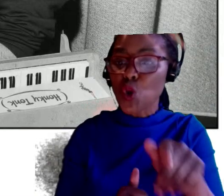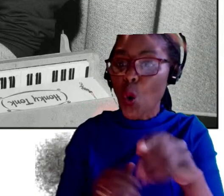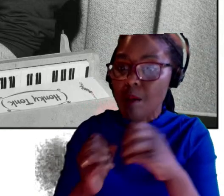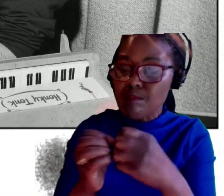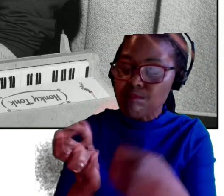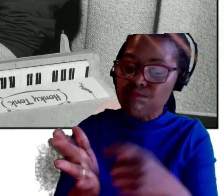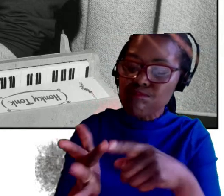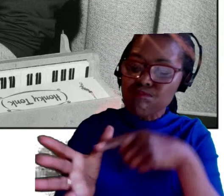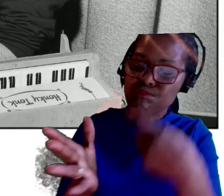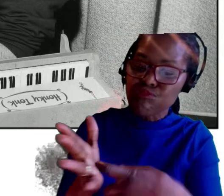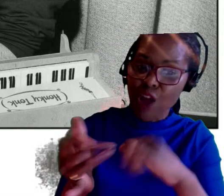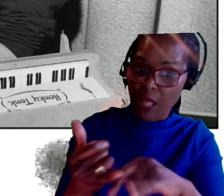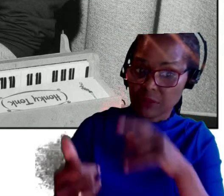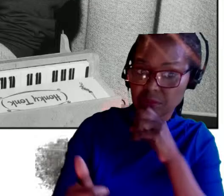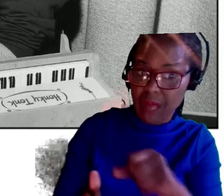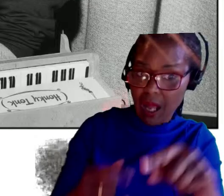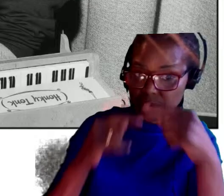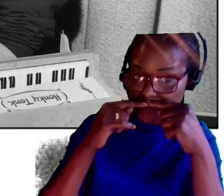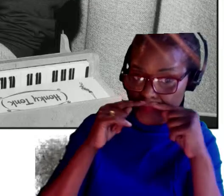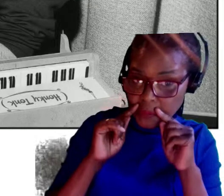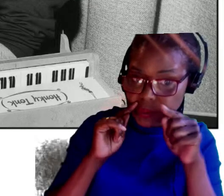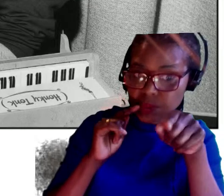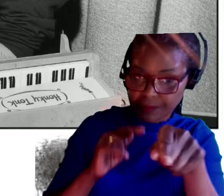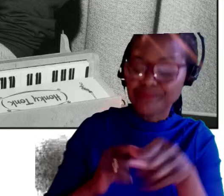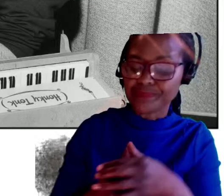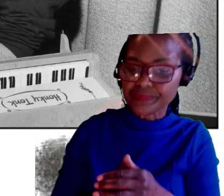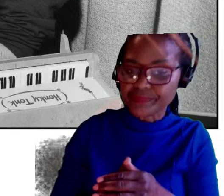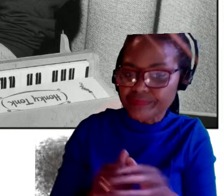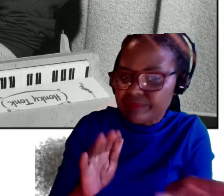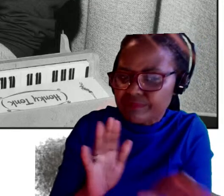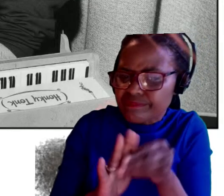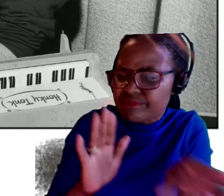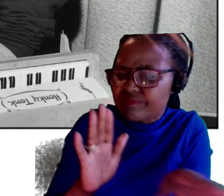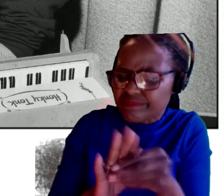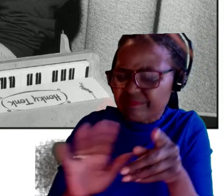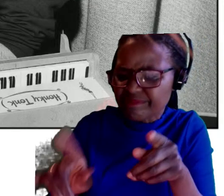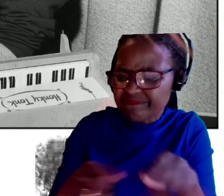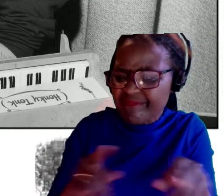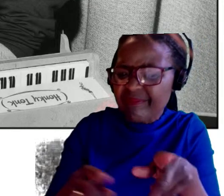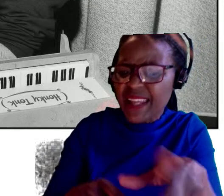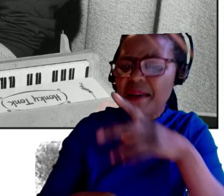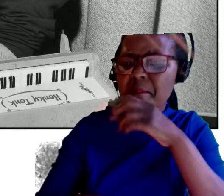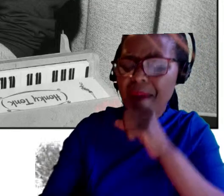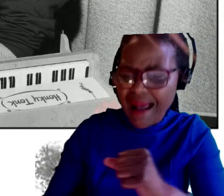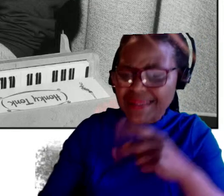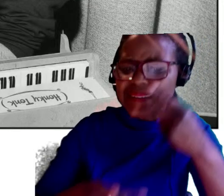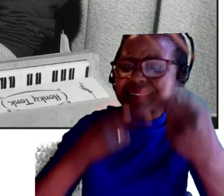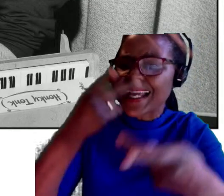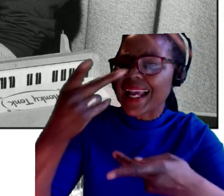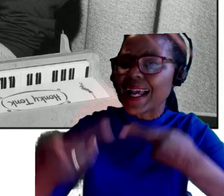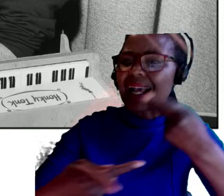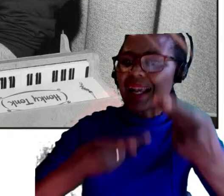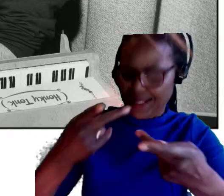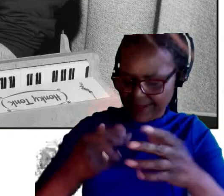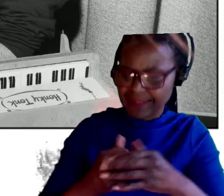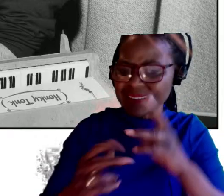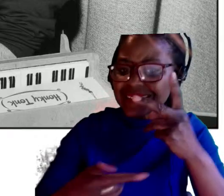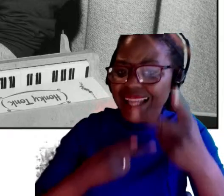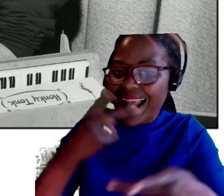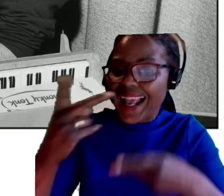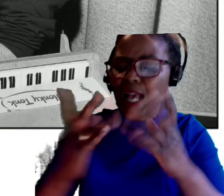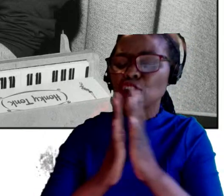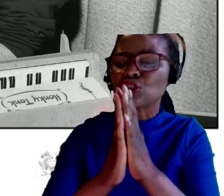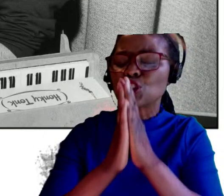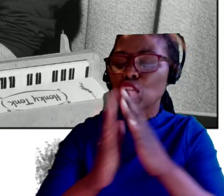of a man living on the streets singing a brief improvised hymn, which he's discovered is both perfectly in tune